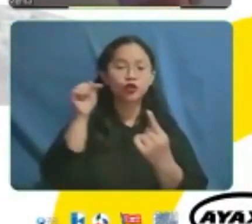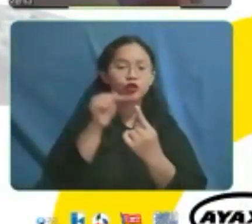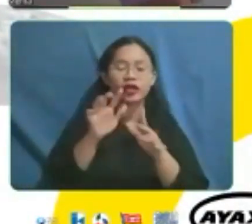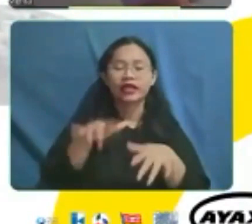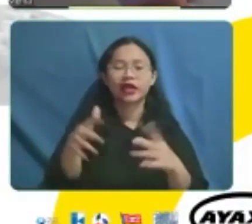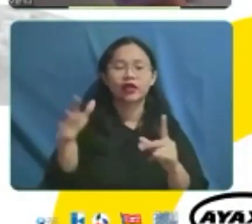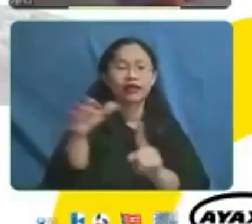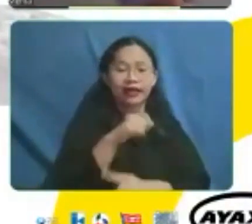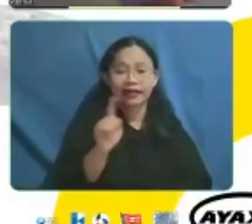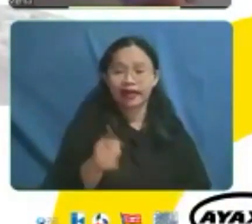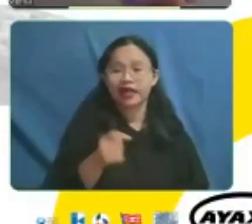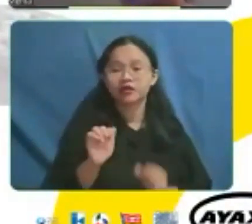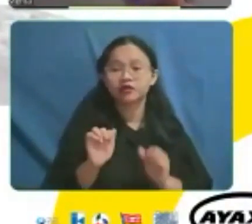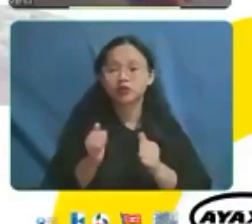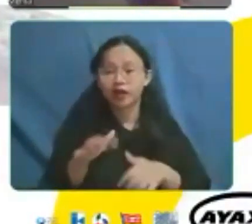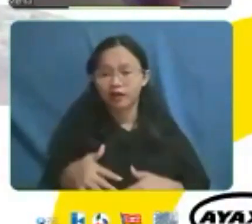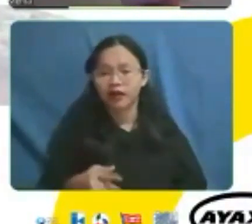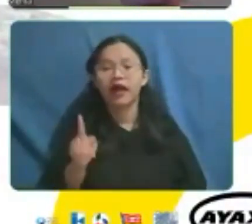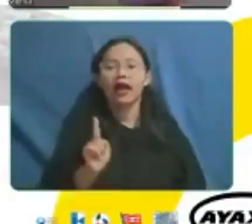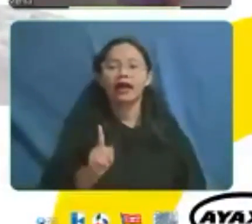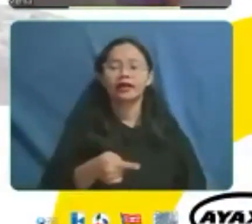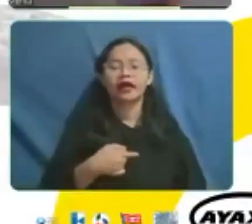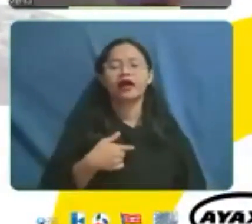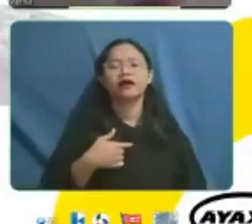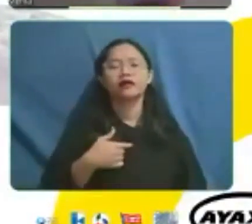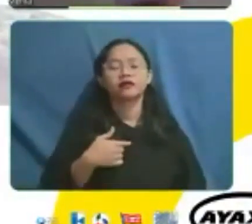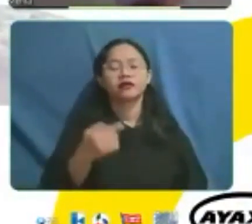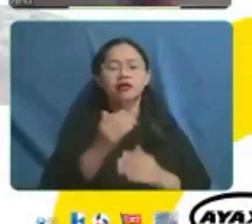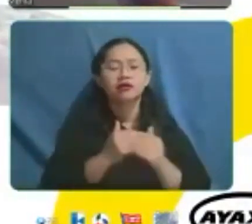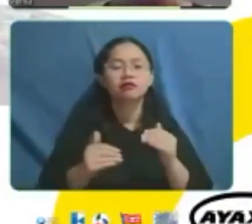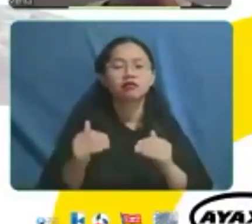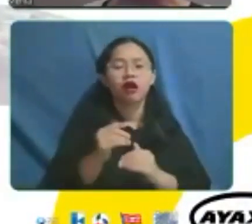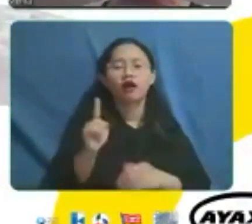development, legal analyses, and regulatory enforcement.